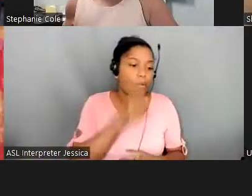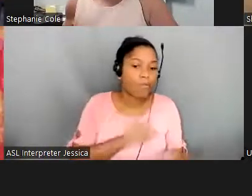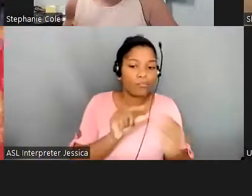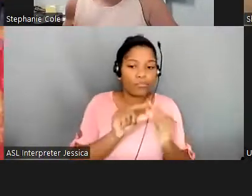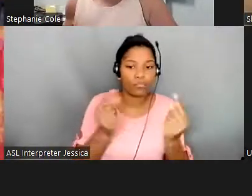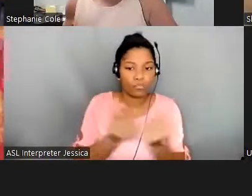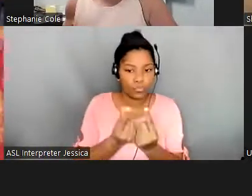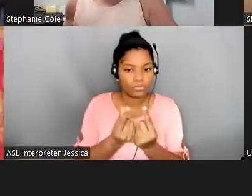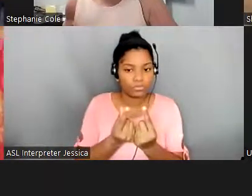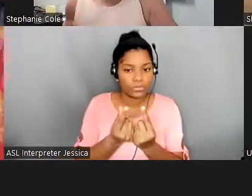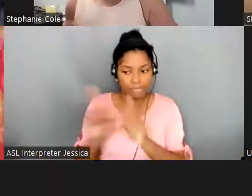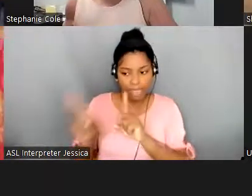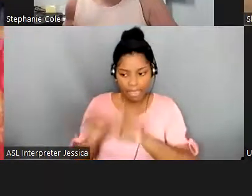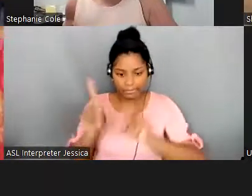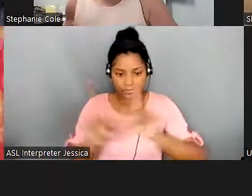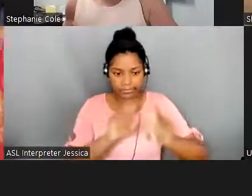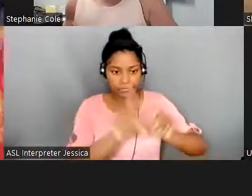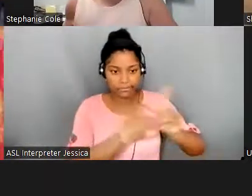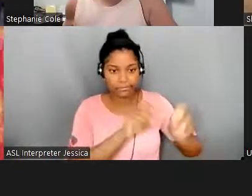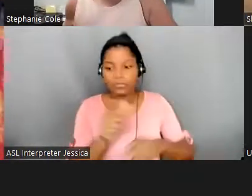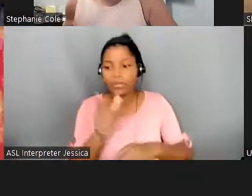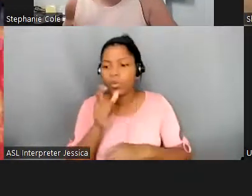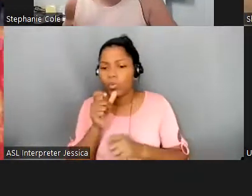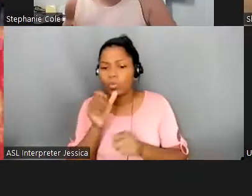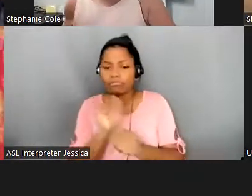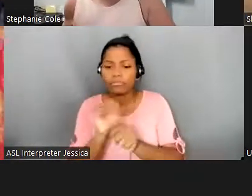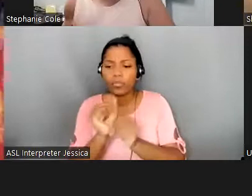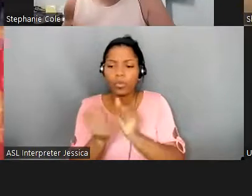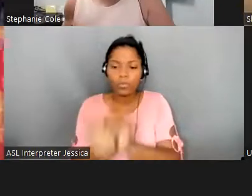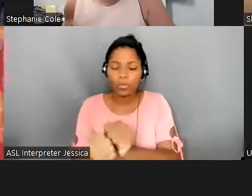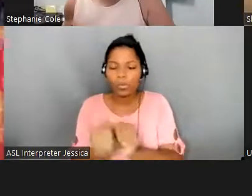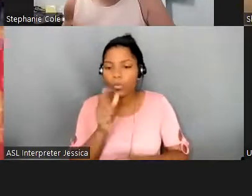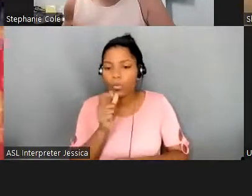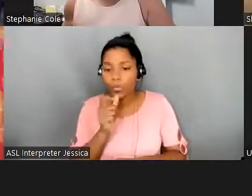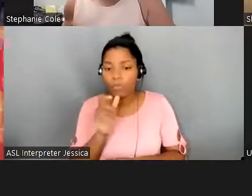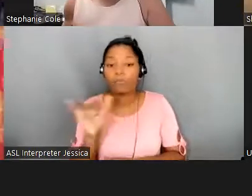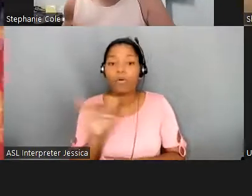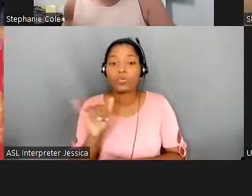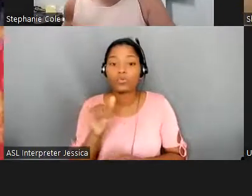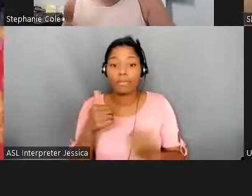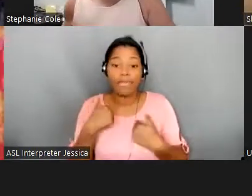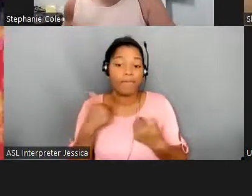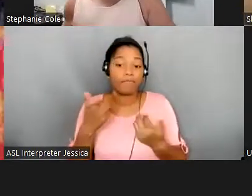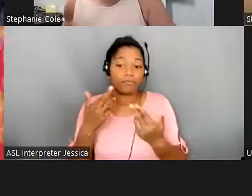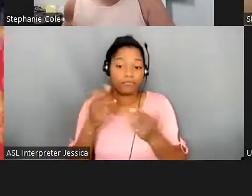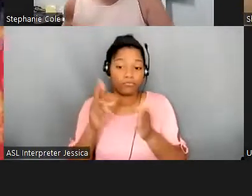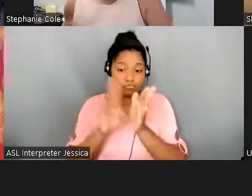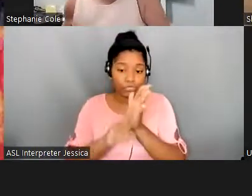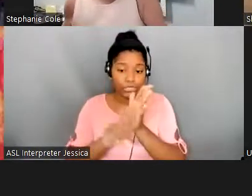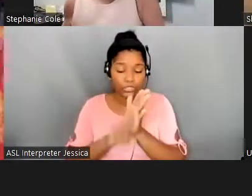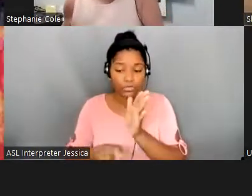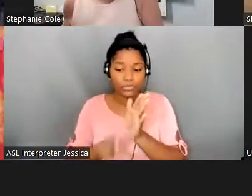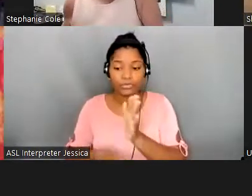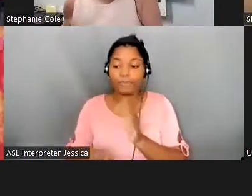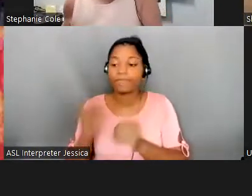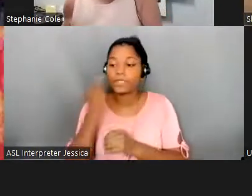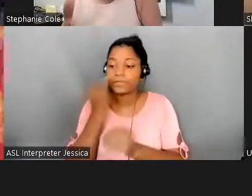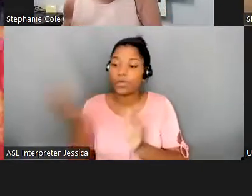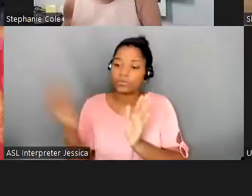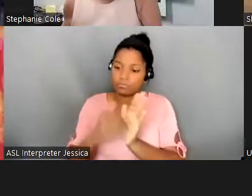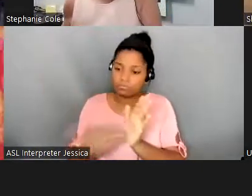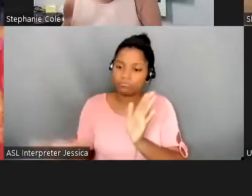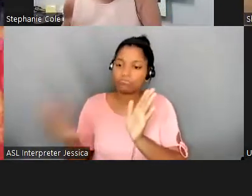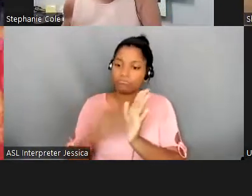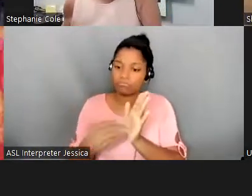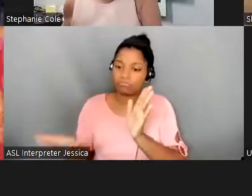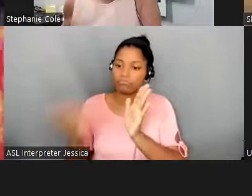to share, who they might want to work with. There is some research that says that repeated contact is valuable.